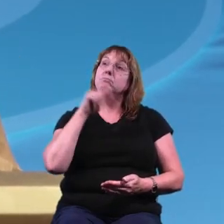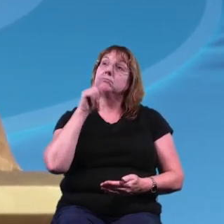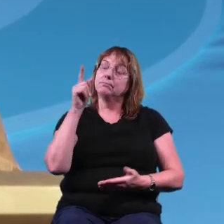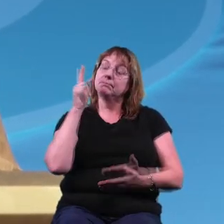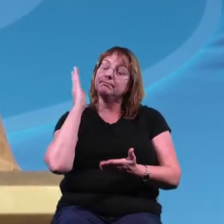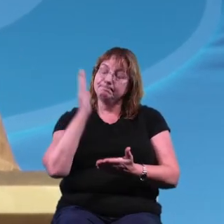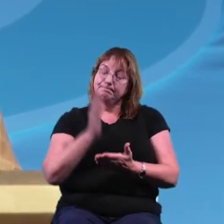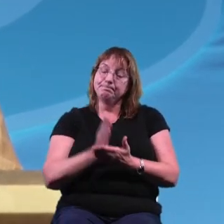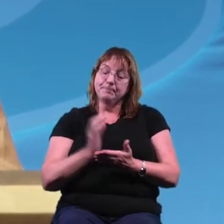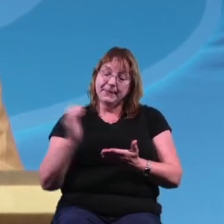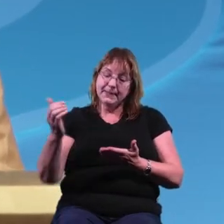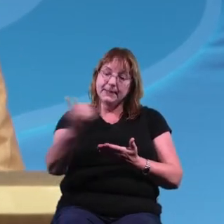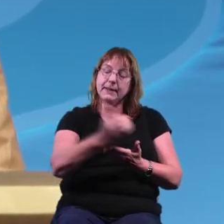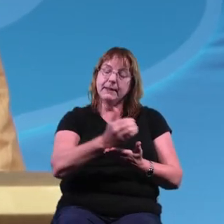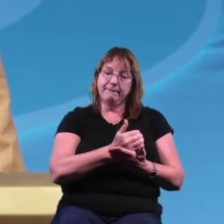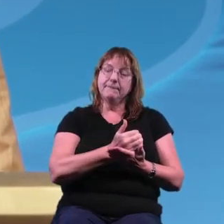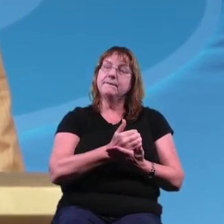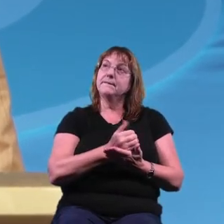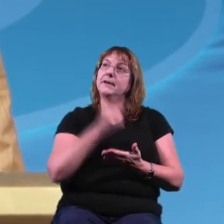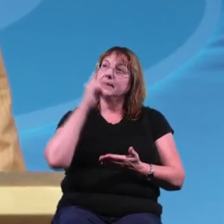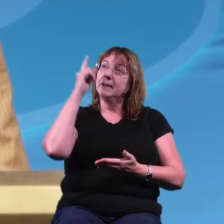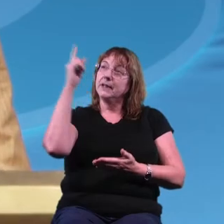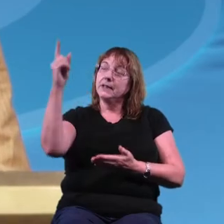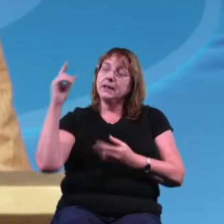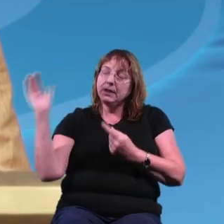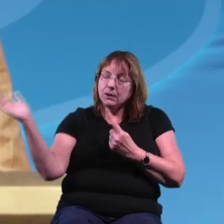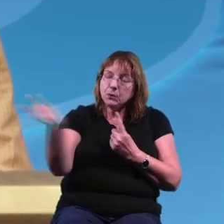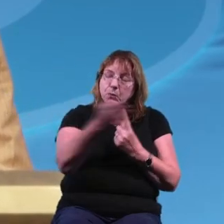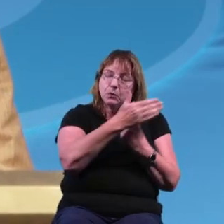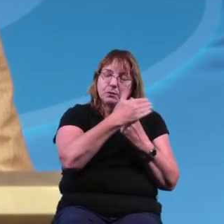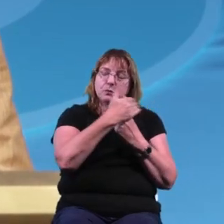care. He holds you fast.